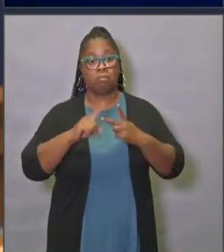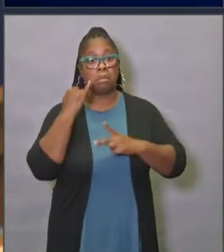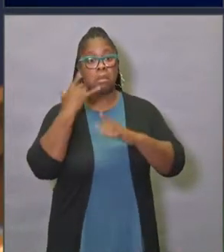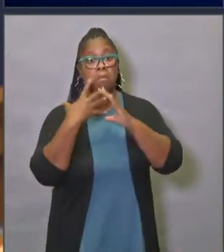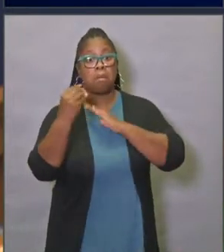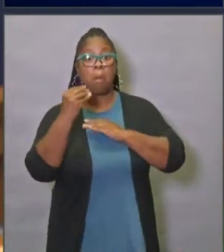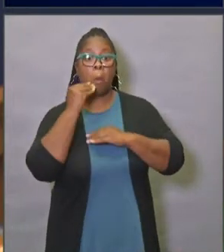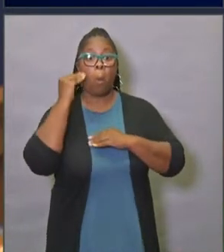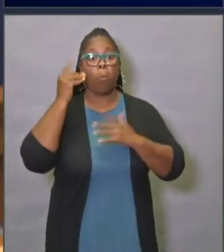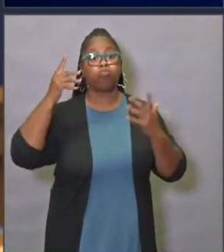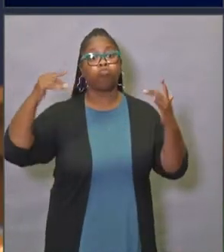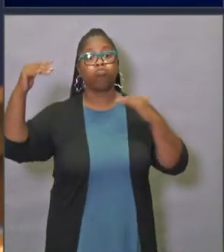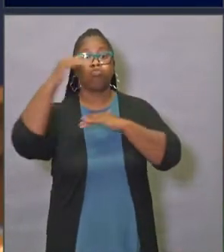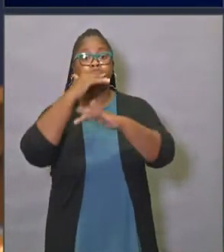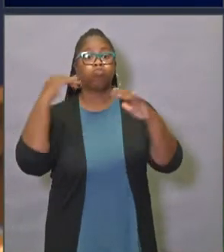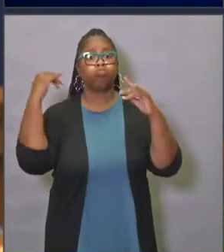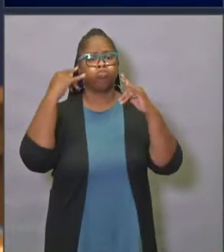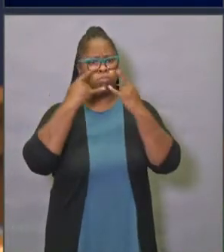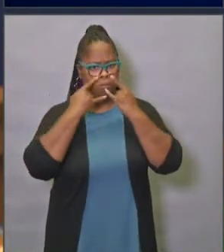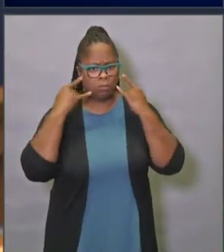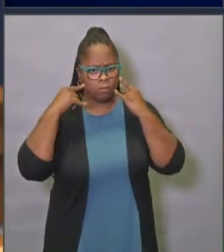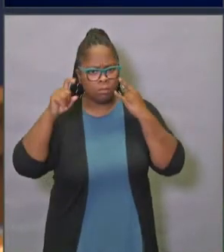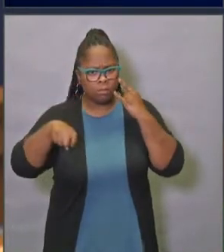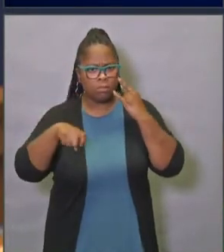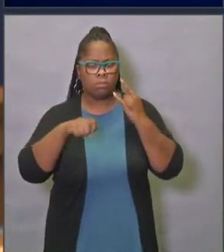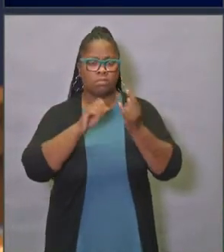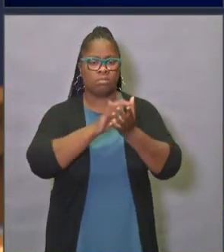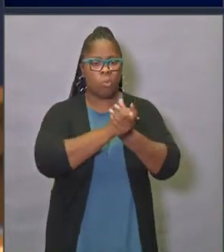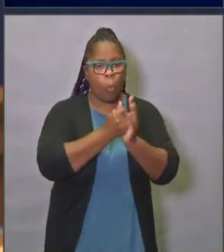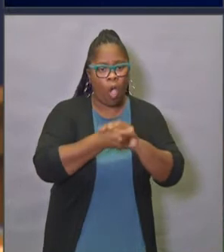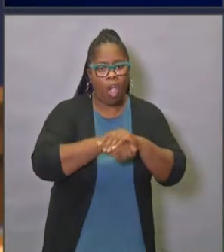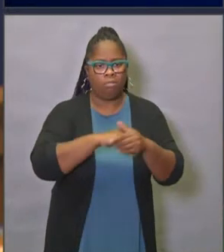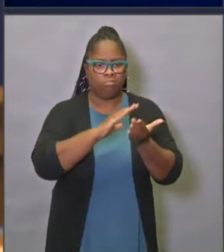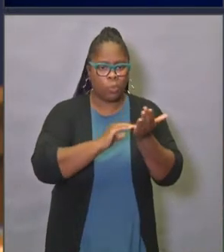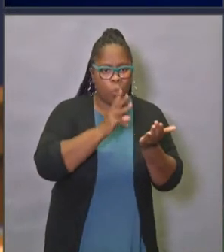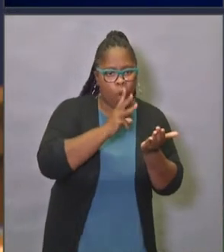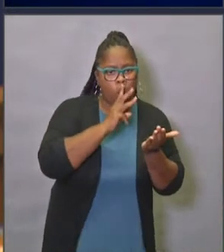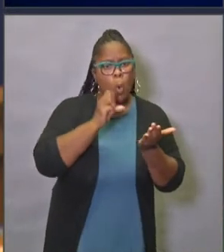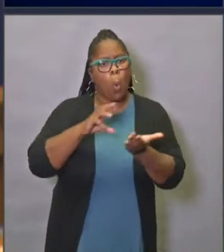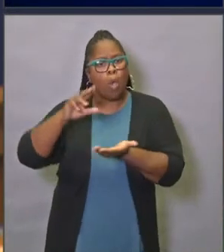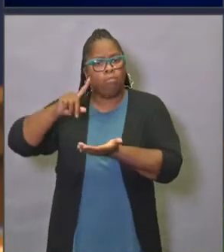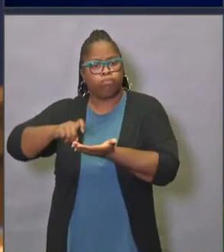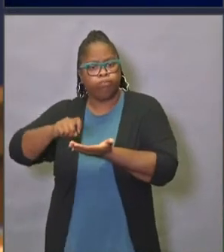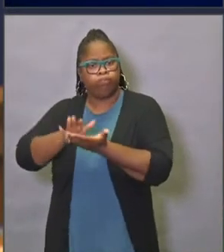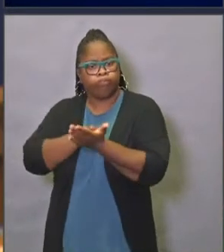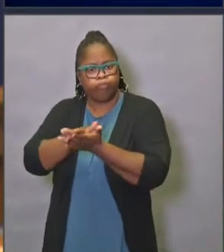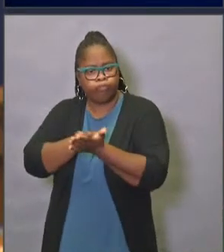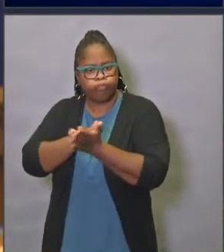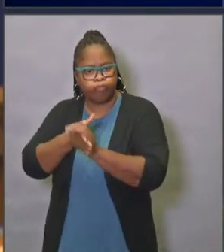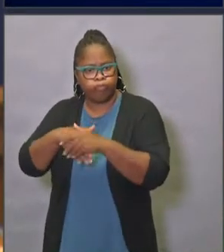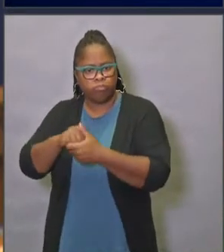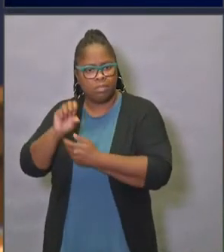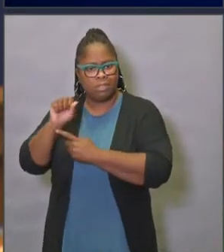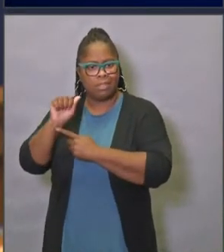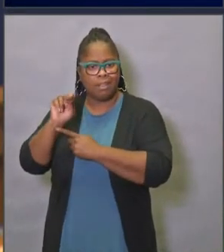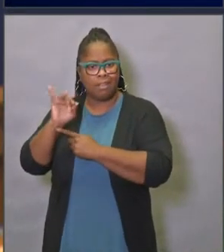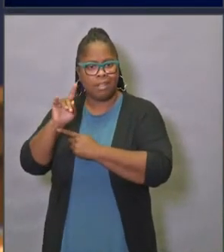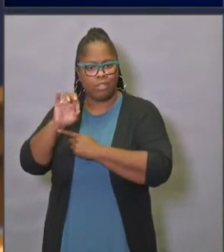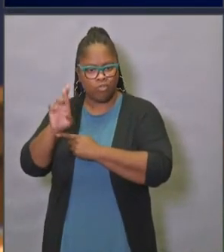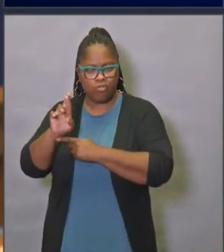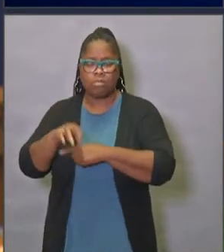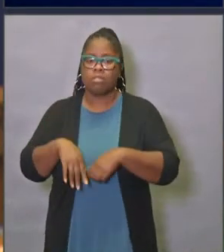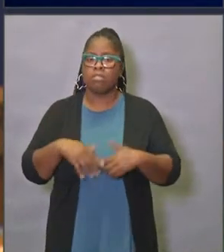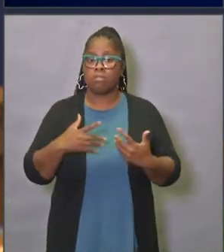home and about other people. Wash or sanitize your hands often. Get tested if you're having symptoms